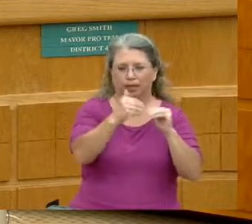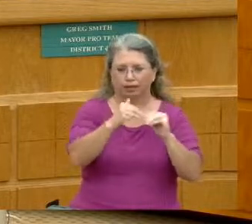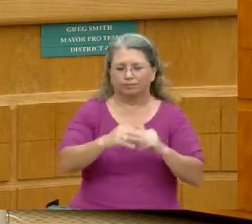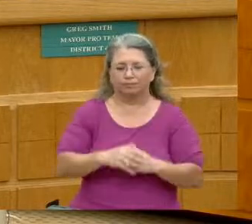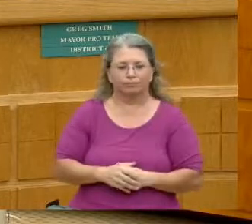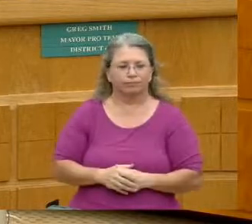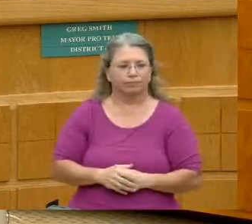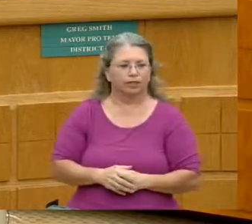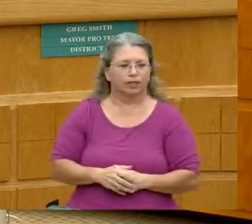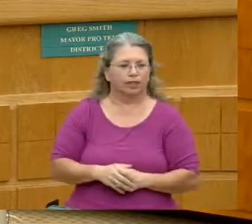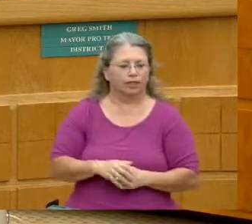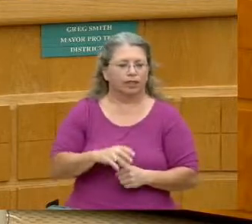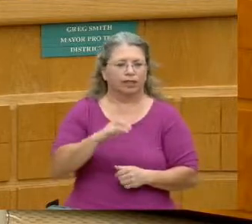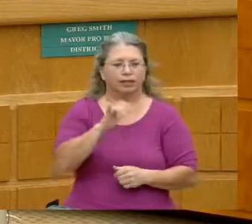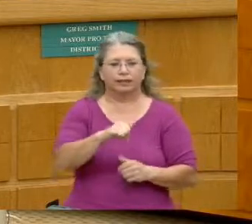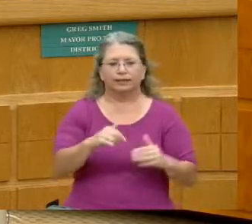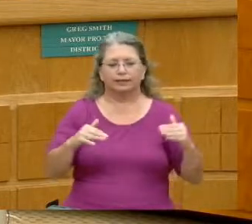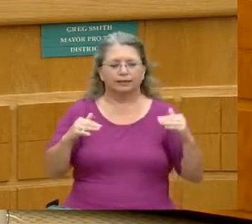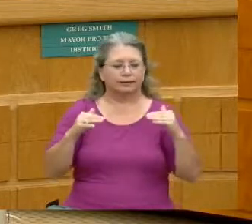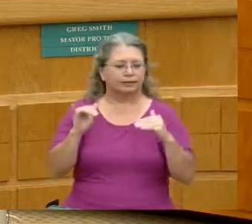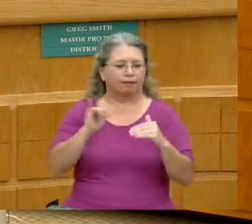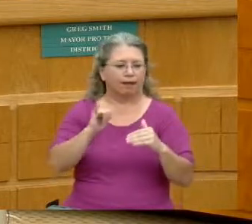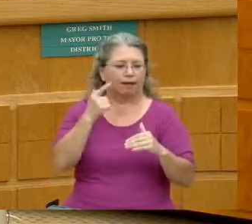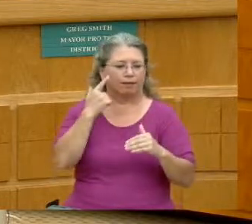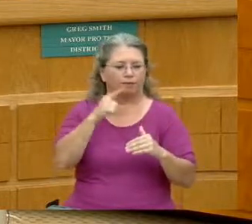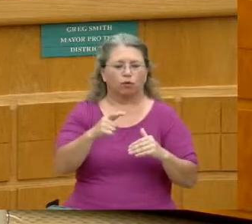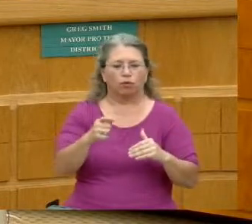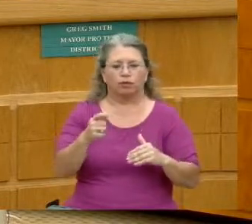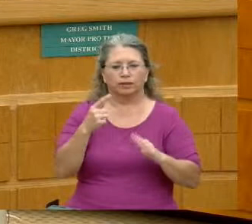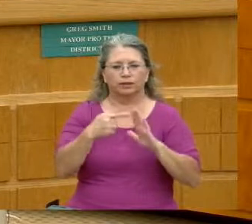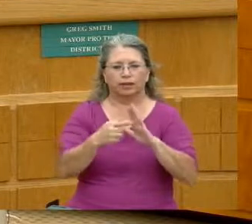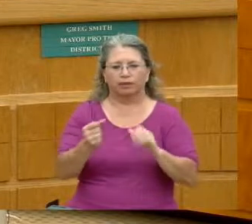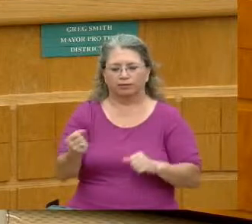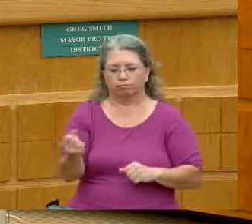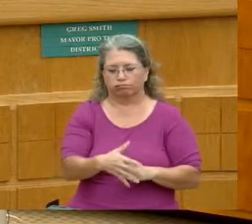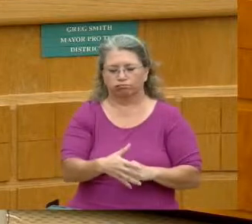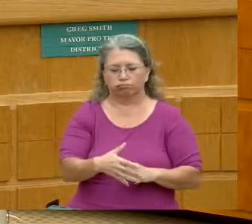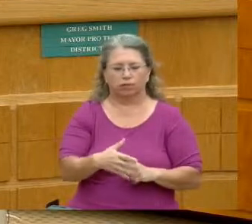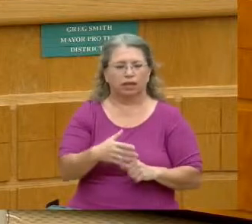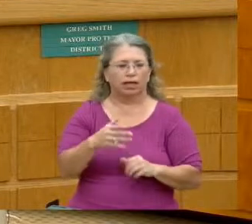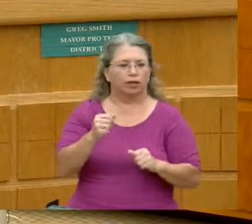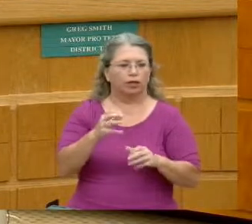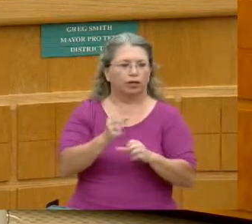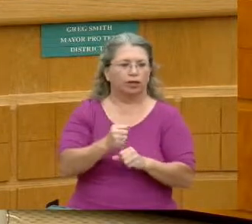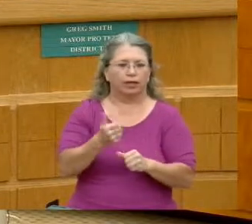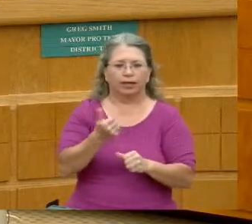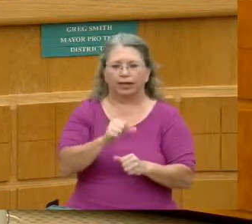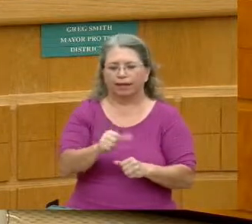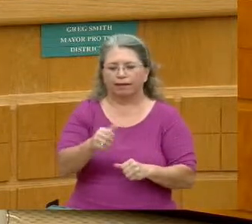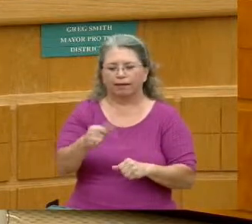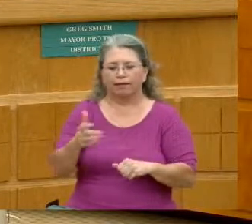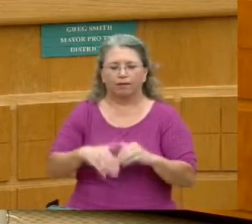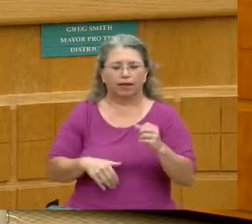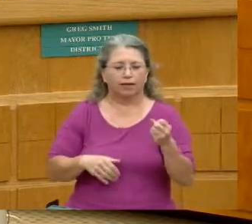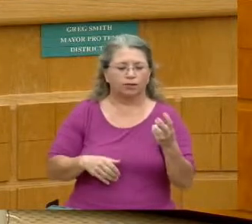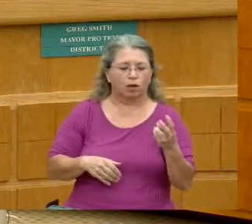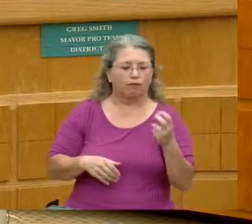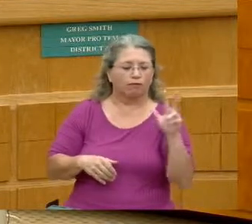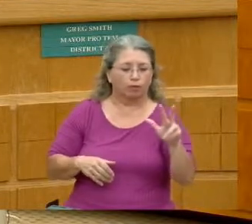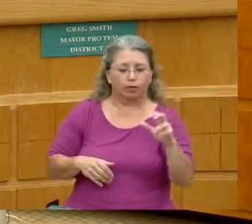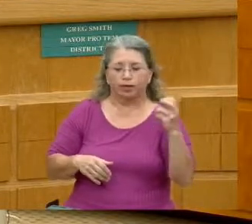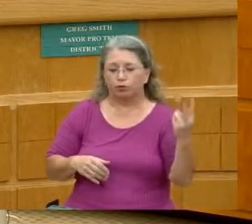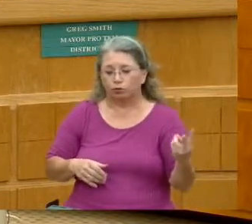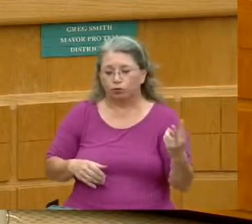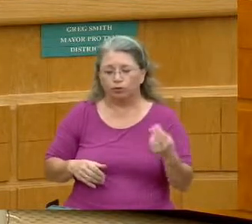to rolling 2 dice and getting anything other than a 12, a 3, or a 2. That's your probability of transmitting from one generation